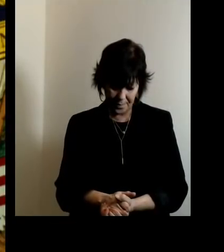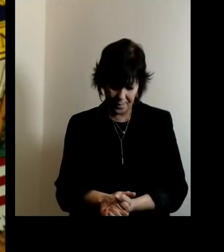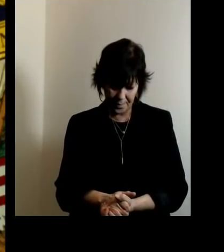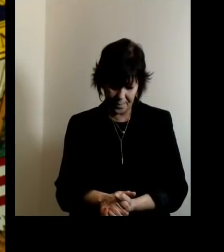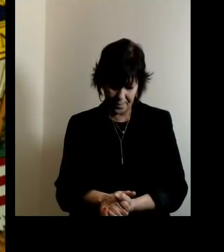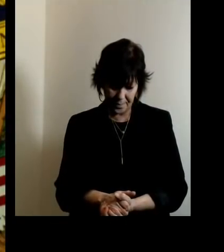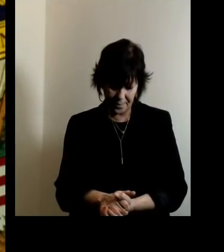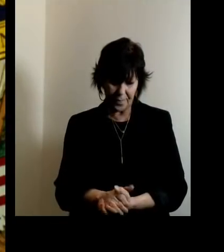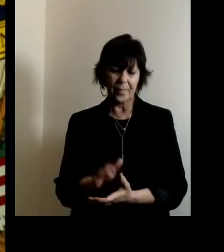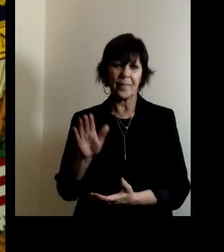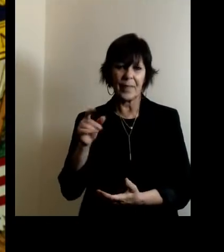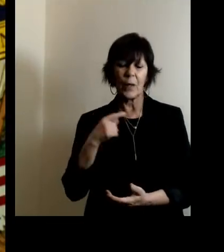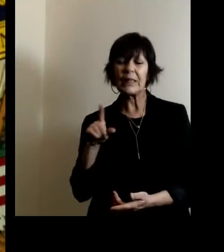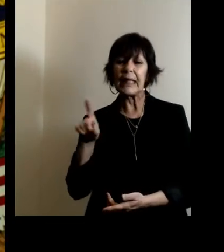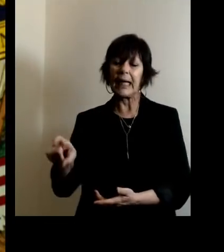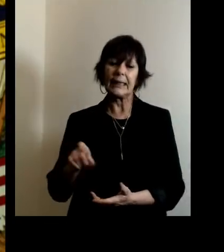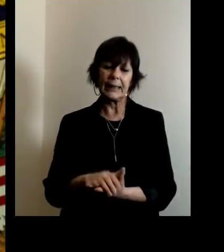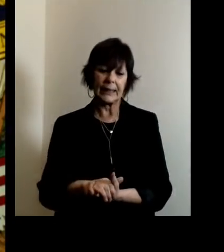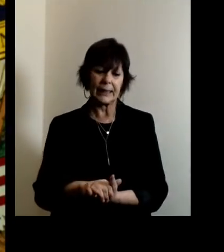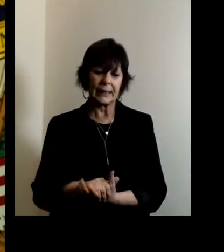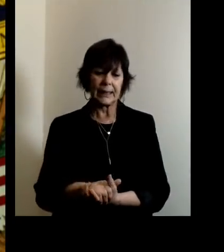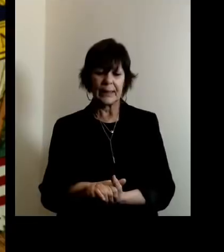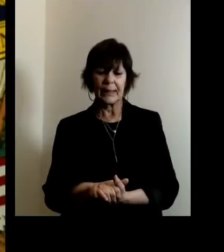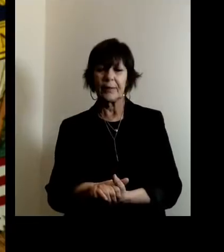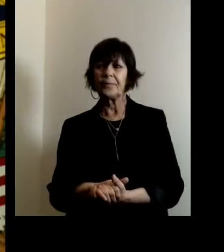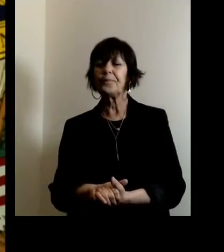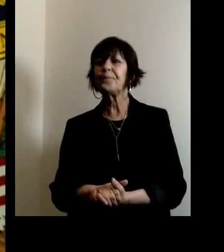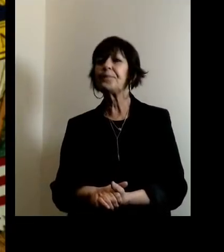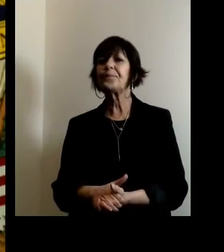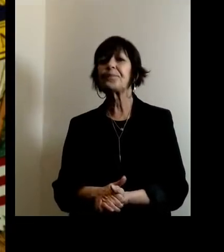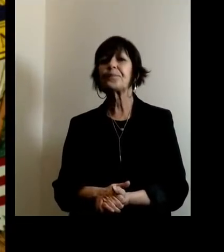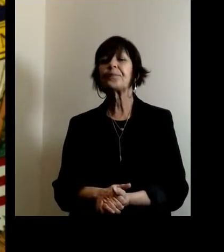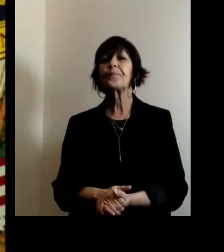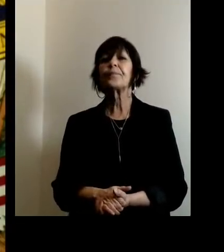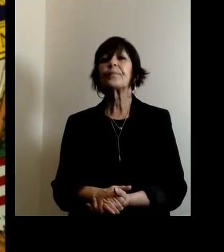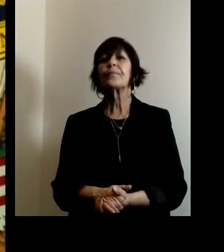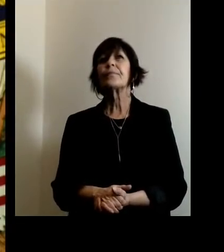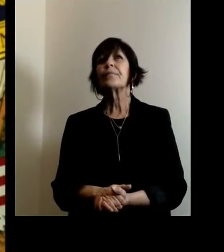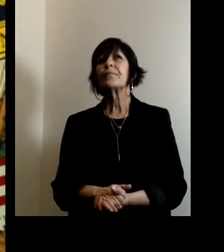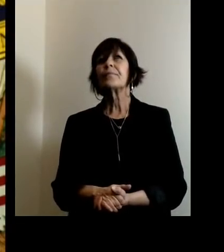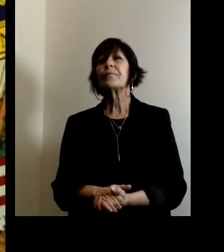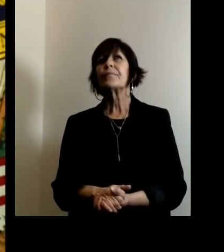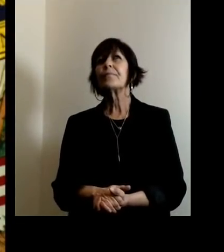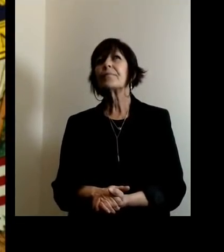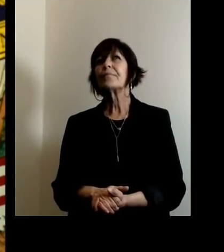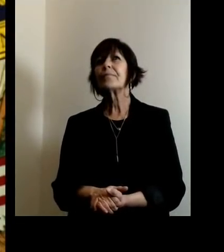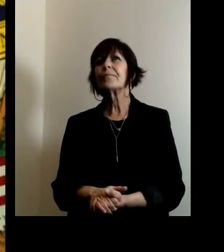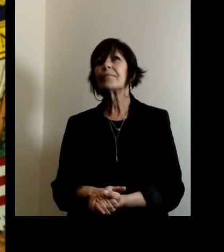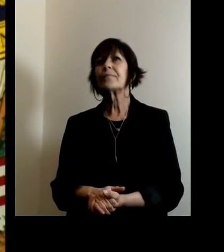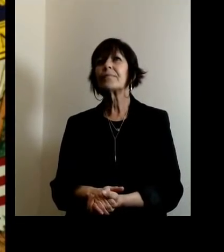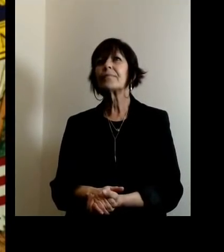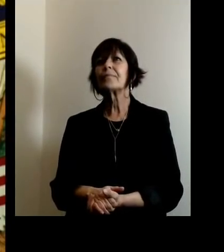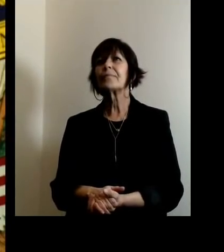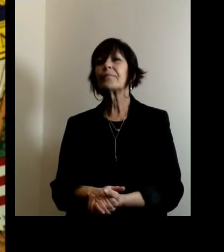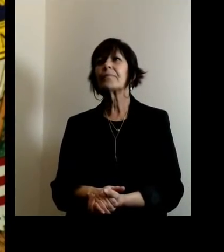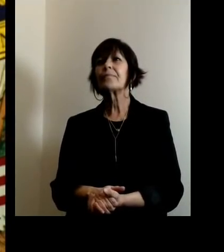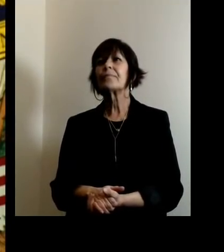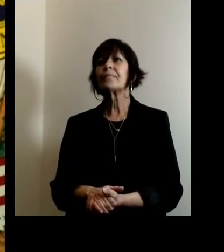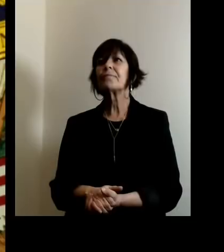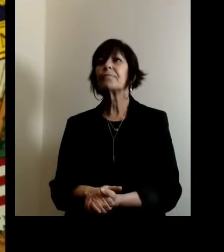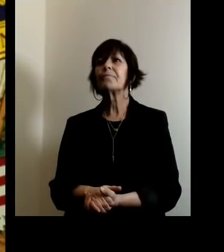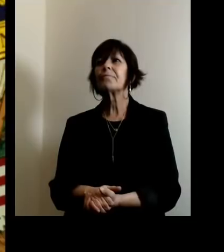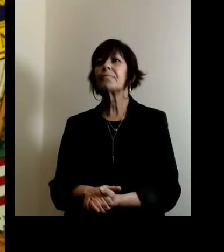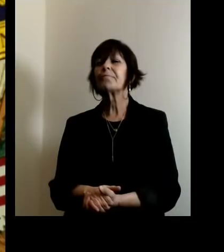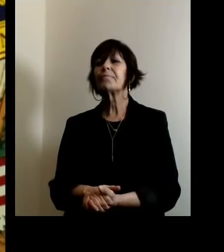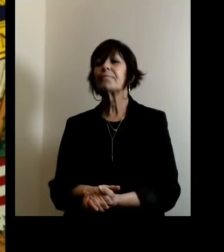Anybody there from Channel 4? So I wanted to ask, can you hear me? Yes, I can hear you. Okay, so I just have two quick questions. So